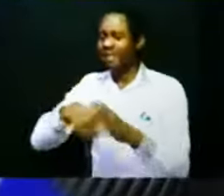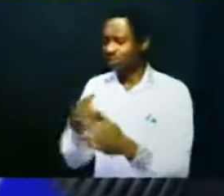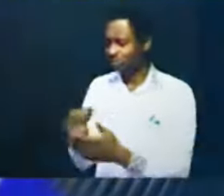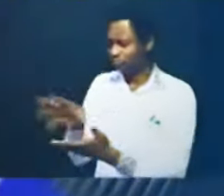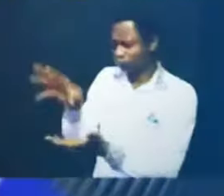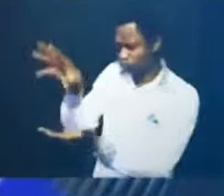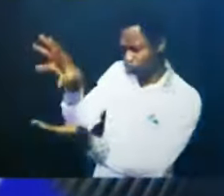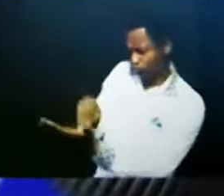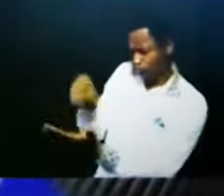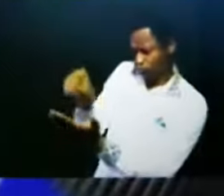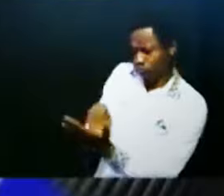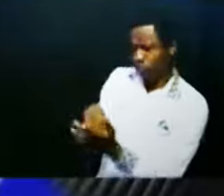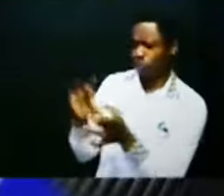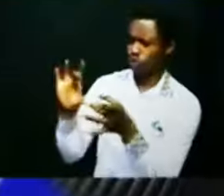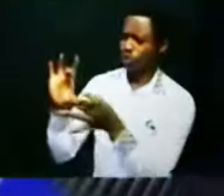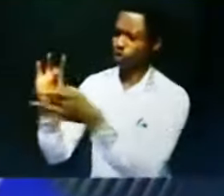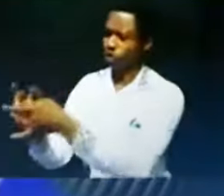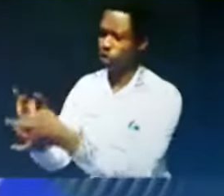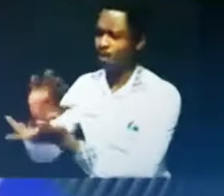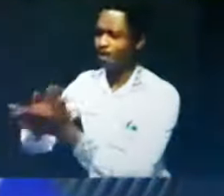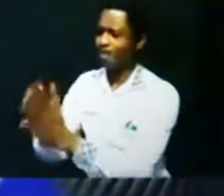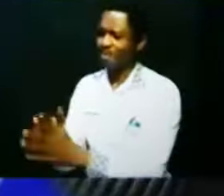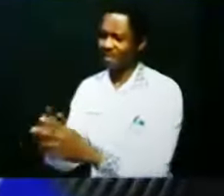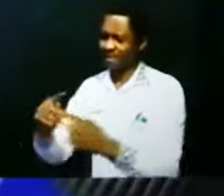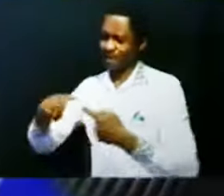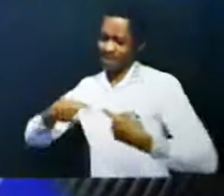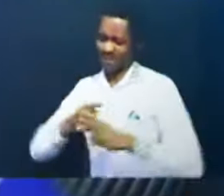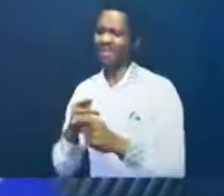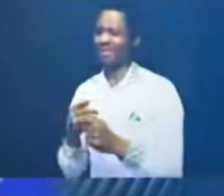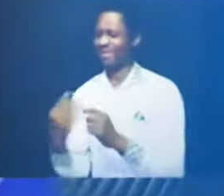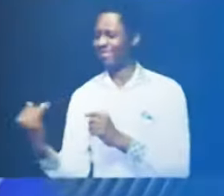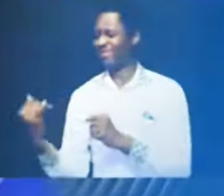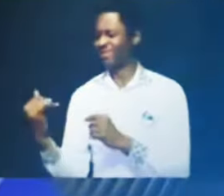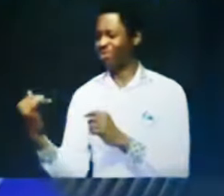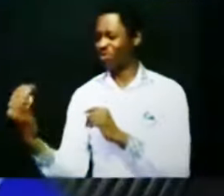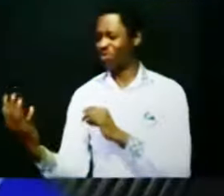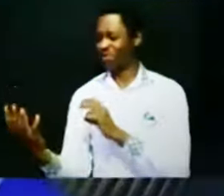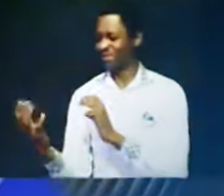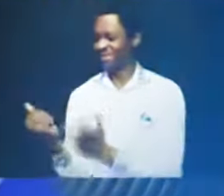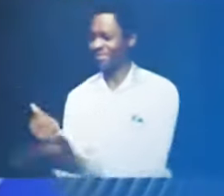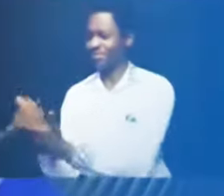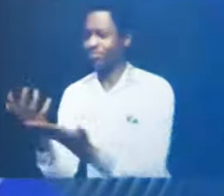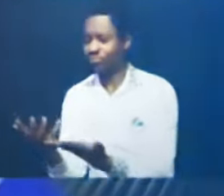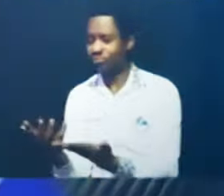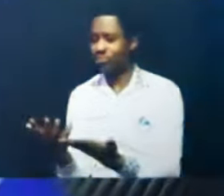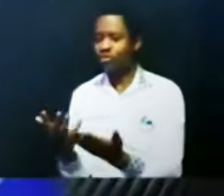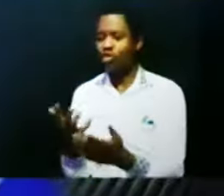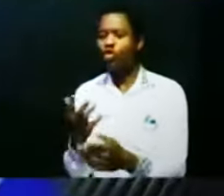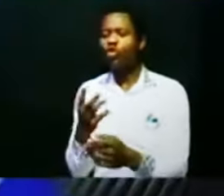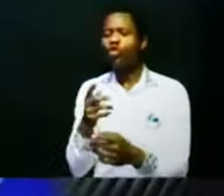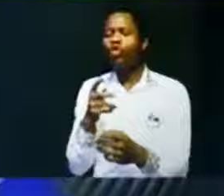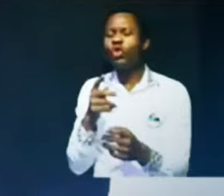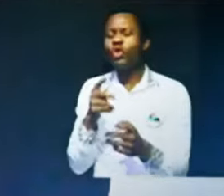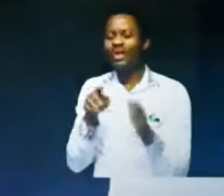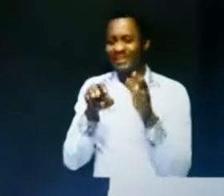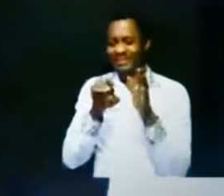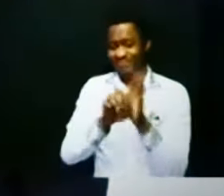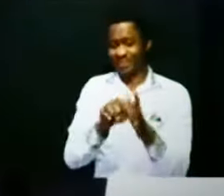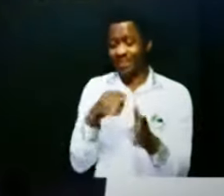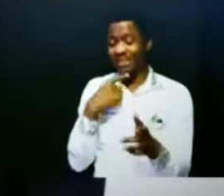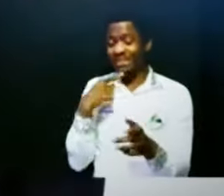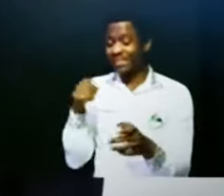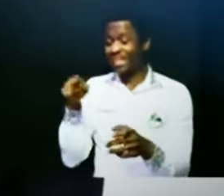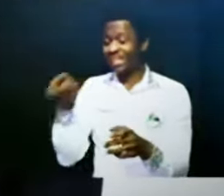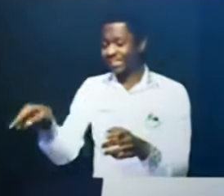the actual person you offended, but they share the pain and the offense of the one